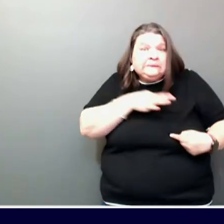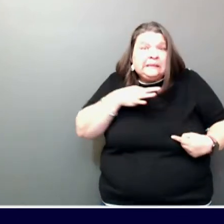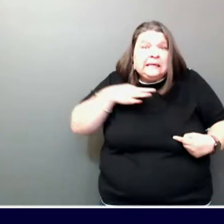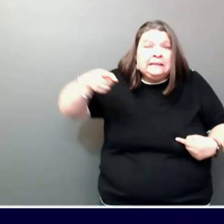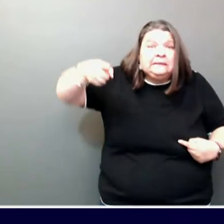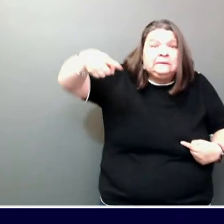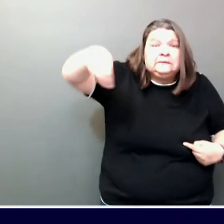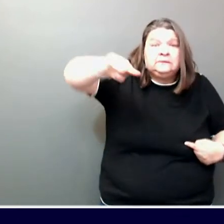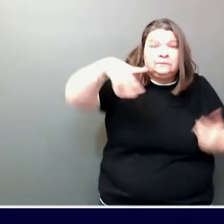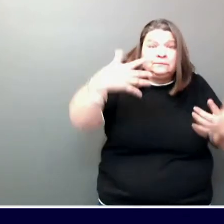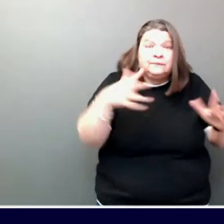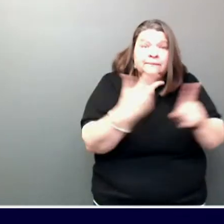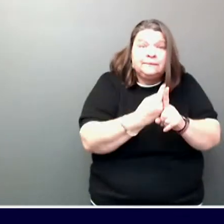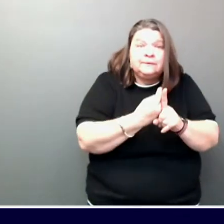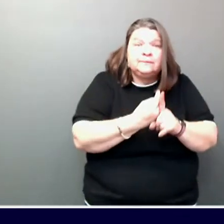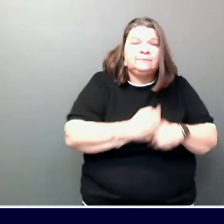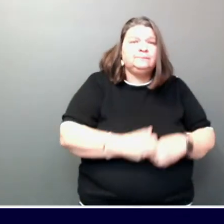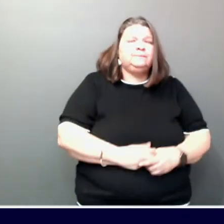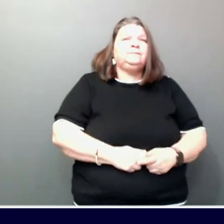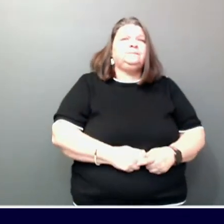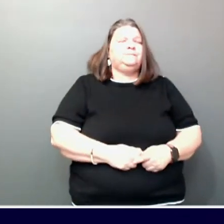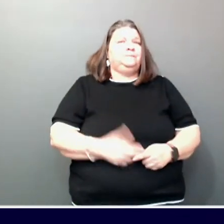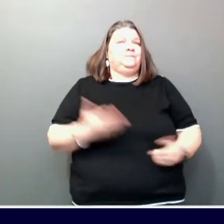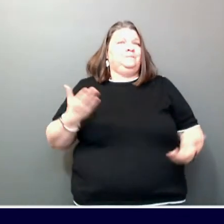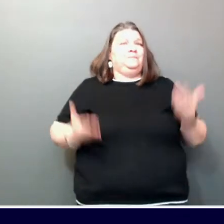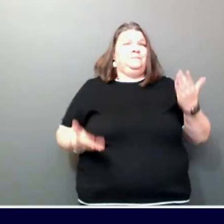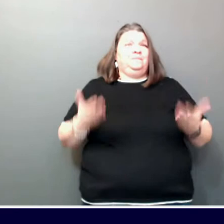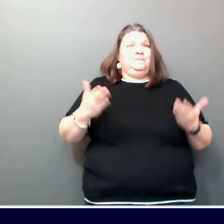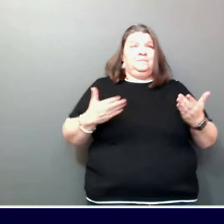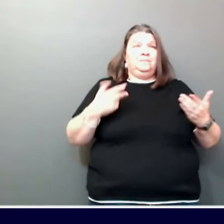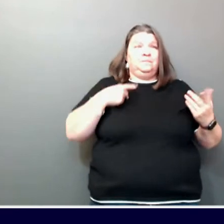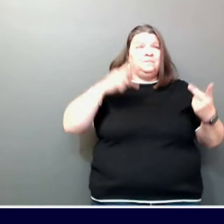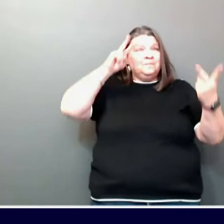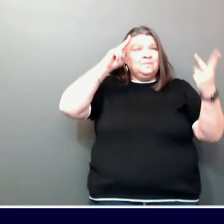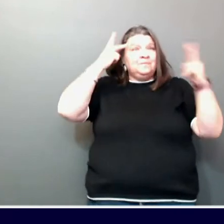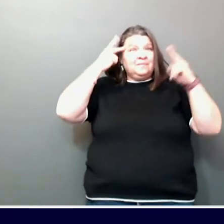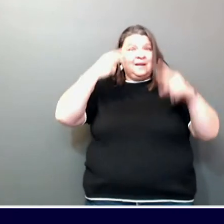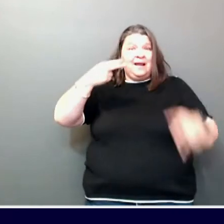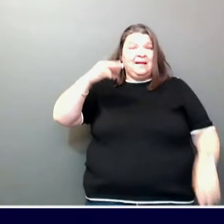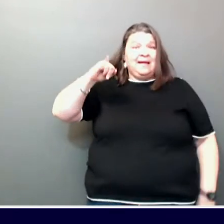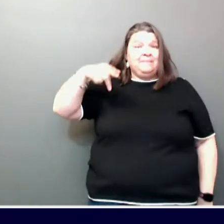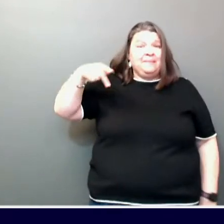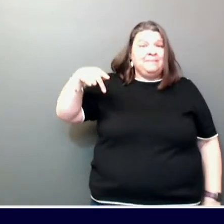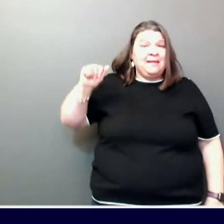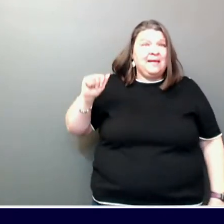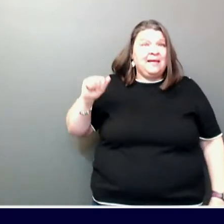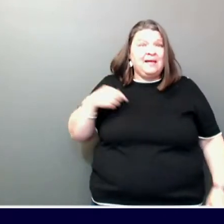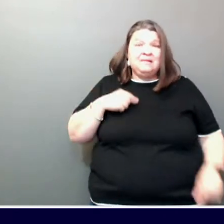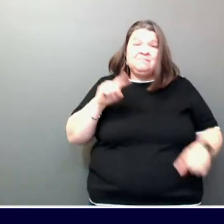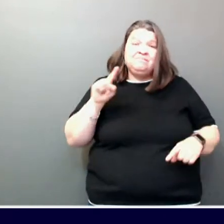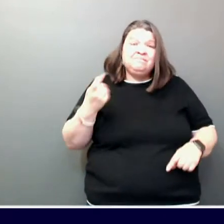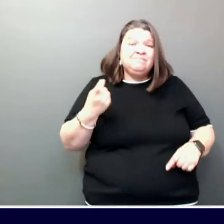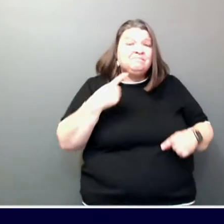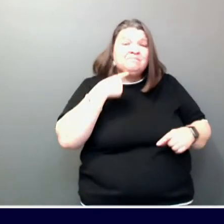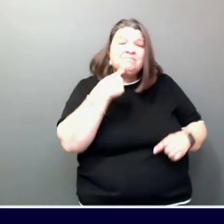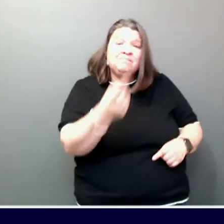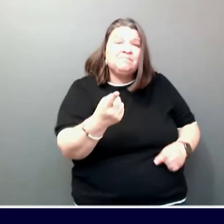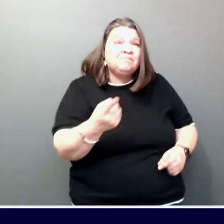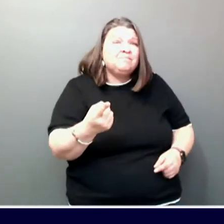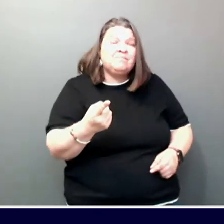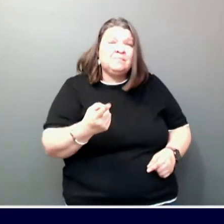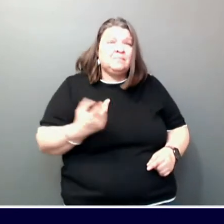in what I believe is a misunderstanding of HIPAA, that they cannot release any information about their staff because of